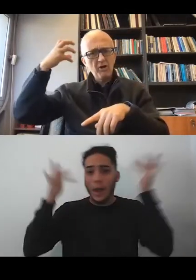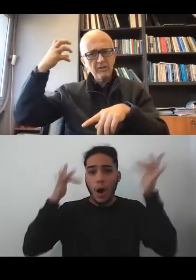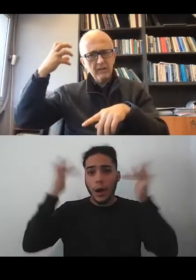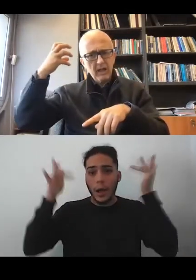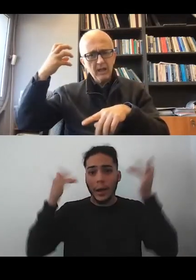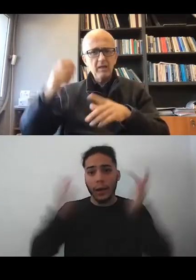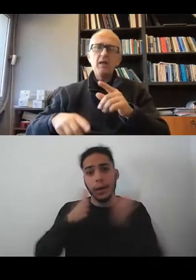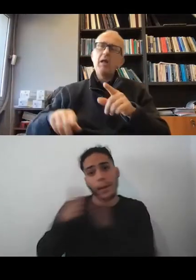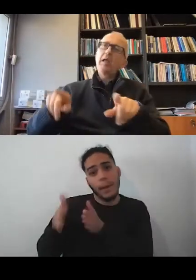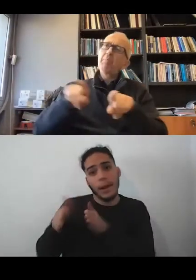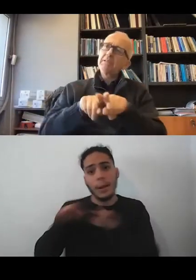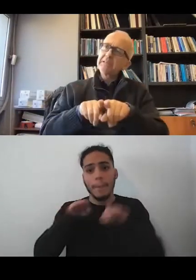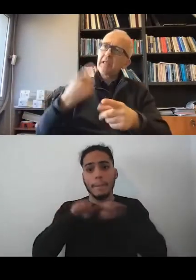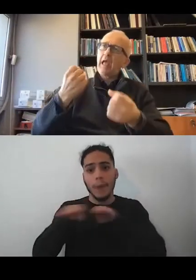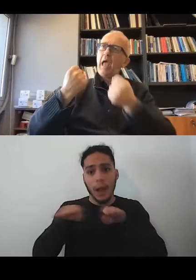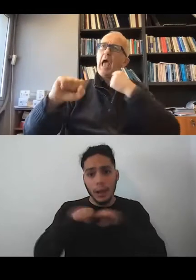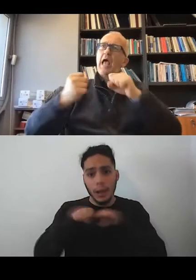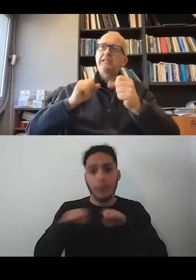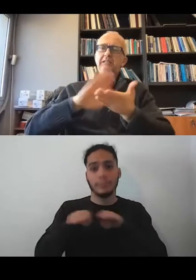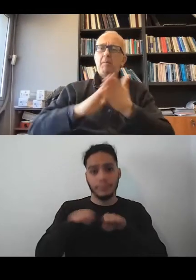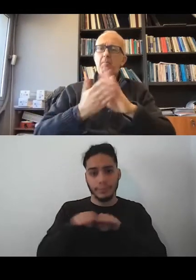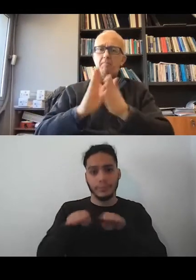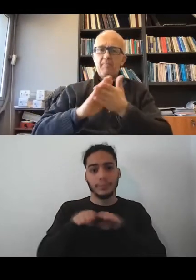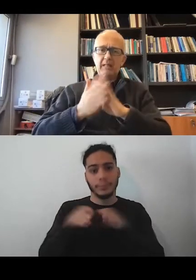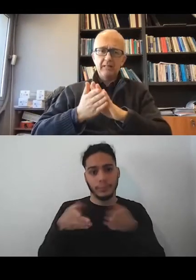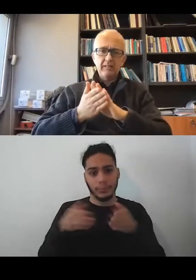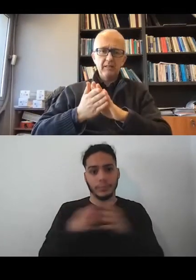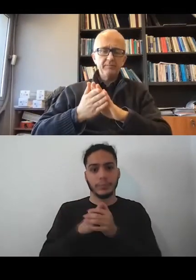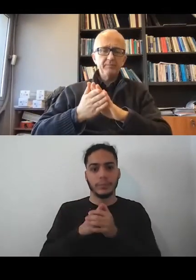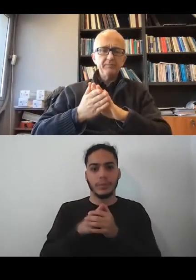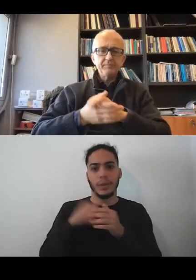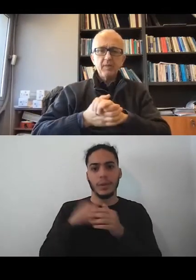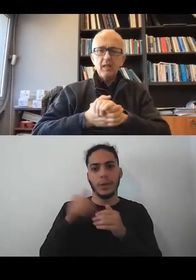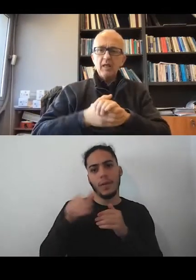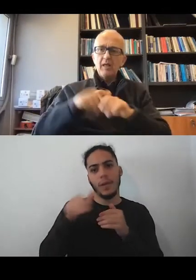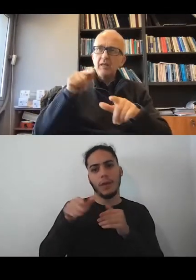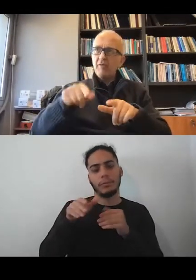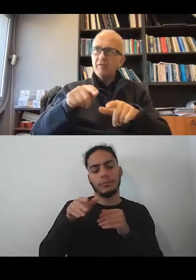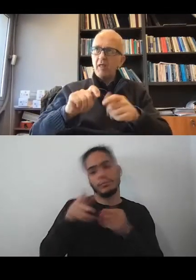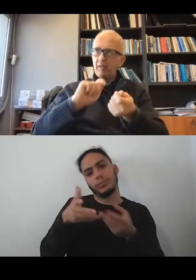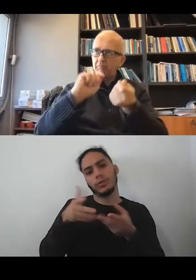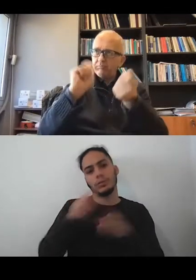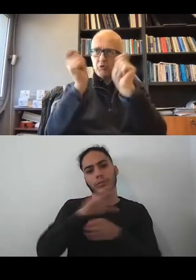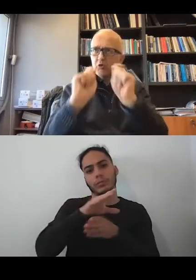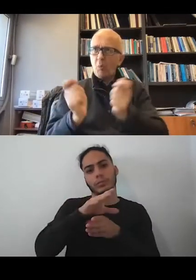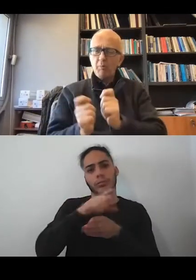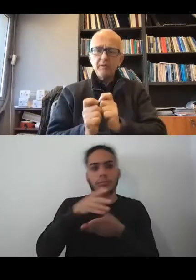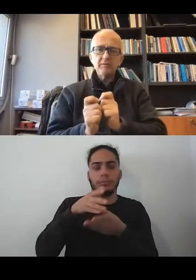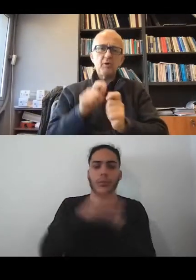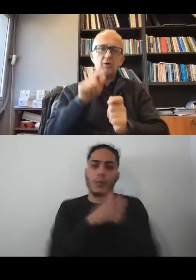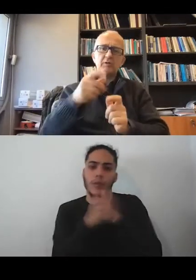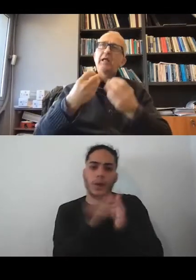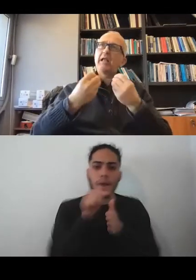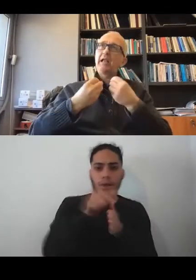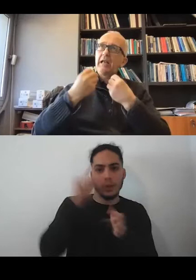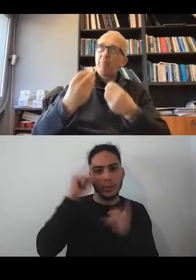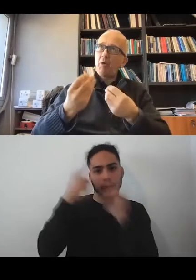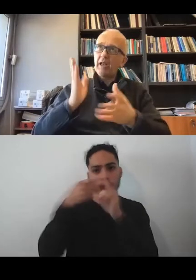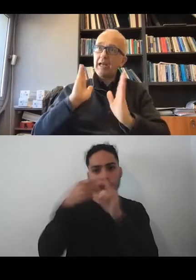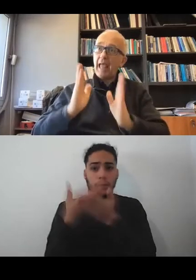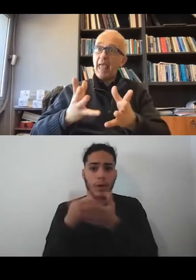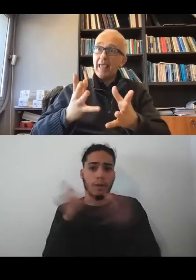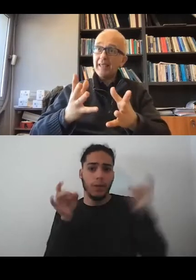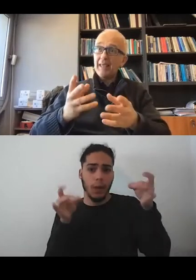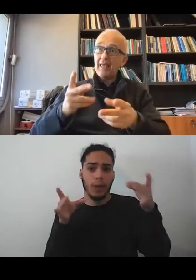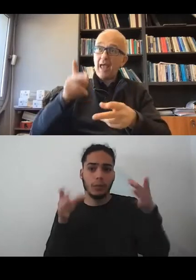background and practical exercises, and will be adapted to provide feedback interactively by using the